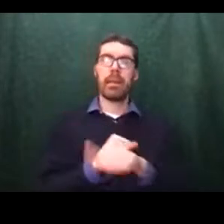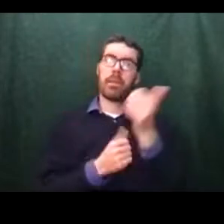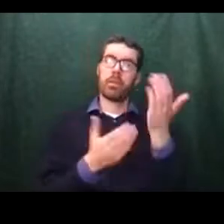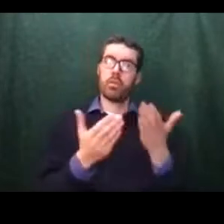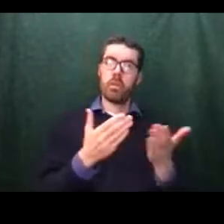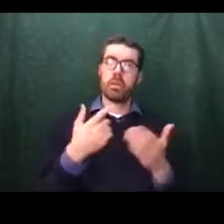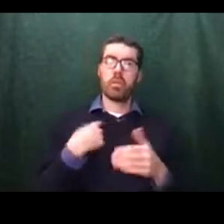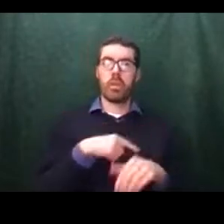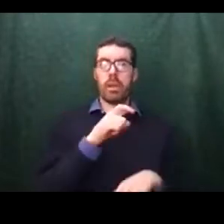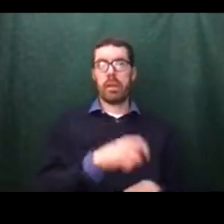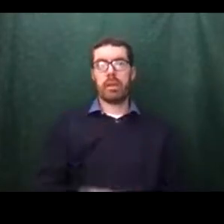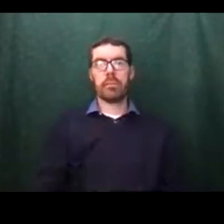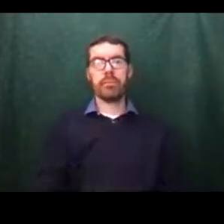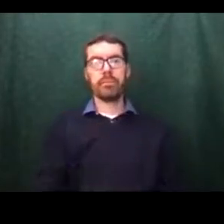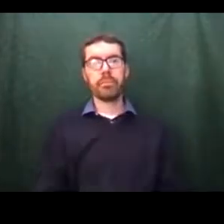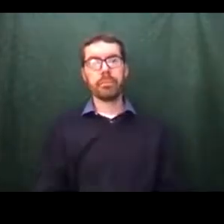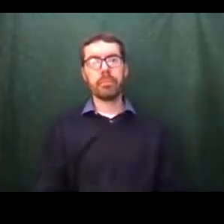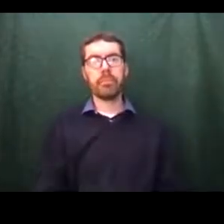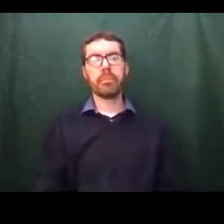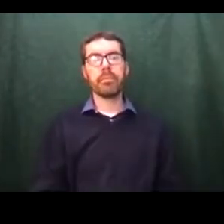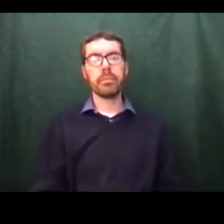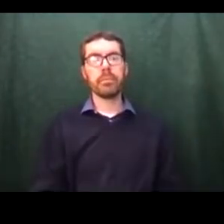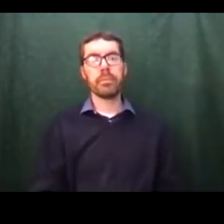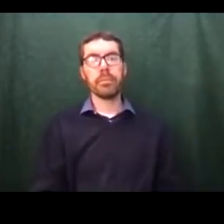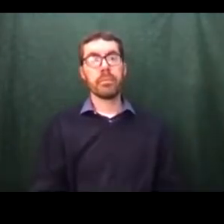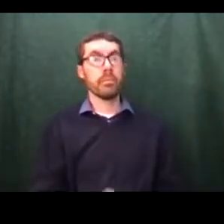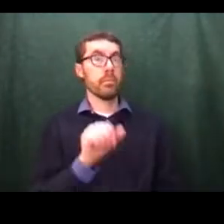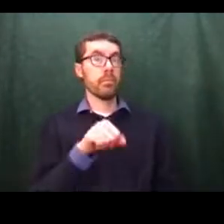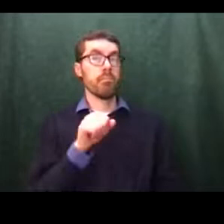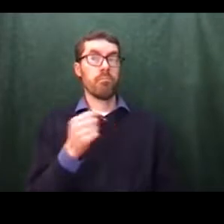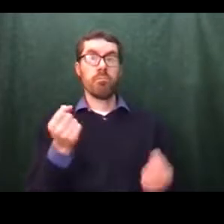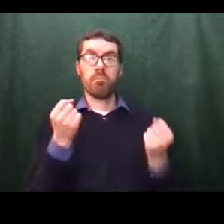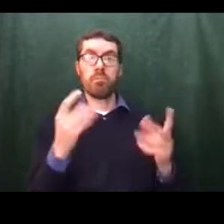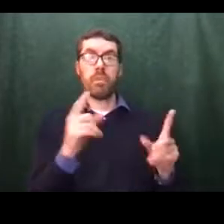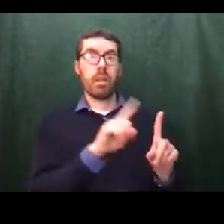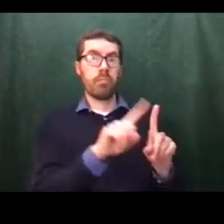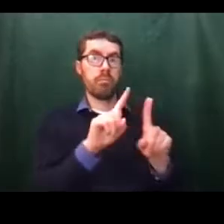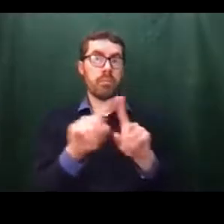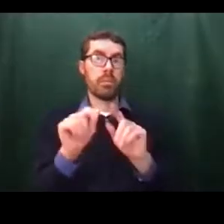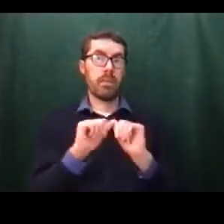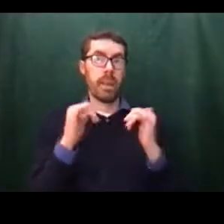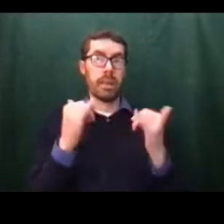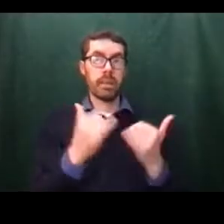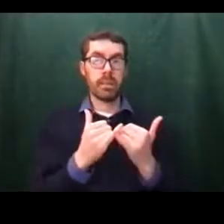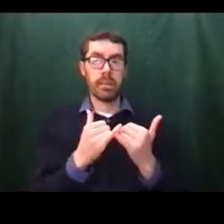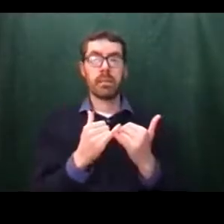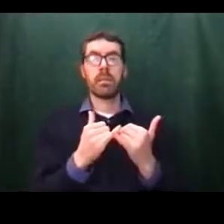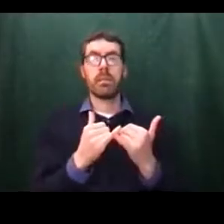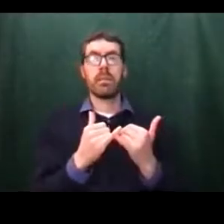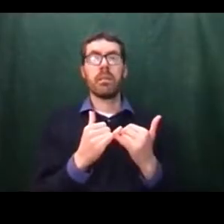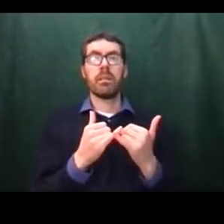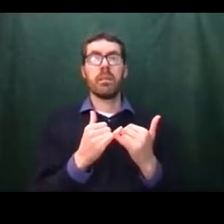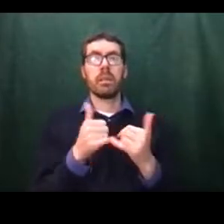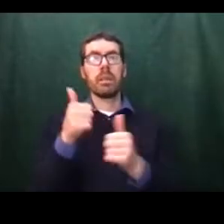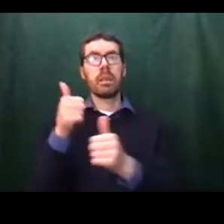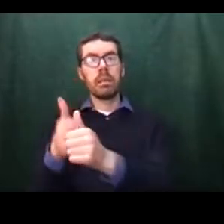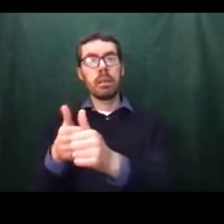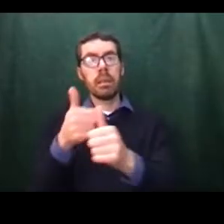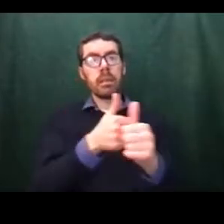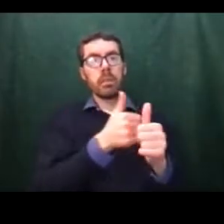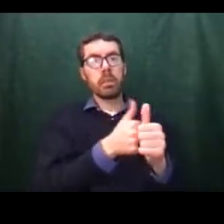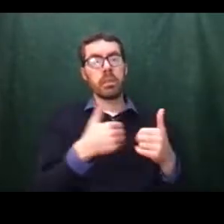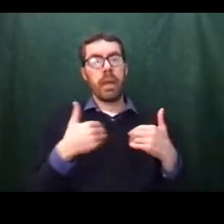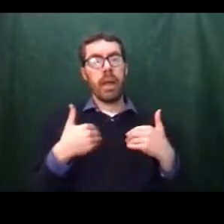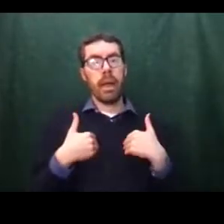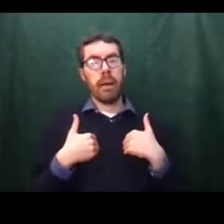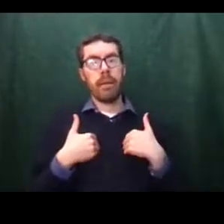this account? Yeah, we're thinking, there's so many different agencies, that have an emphasis